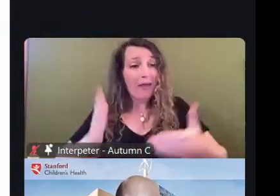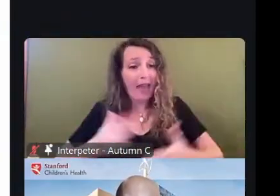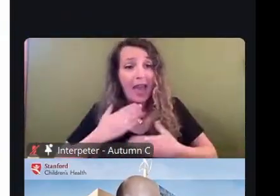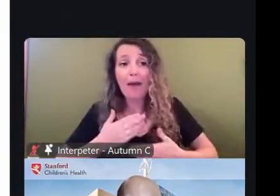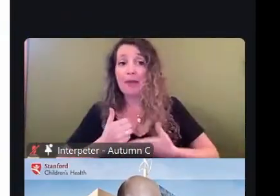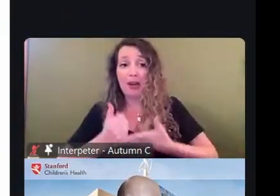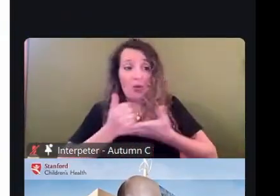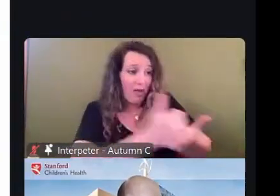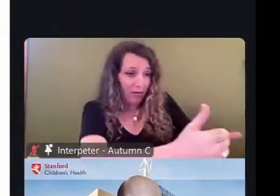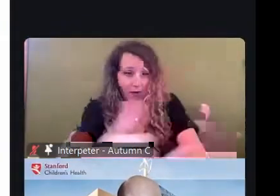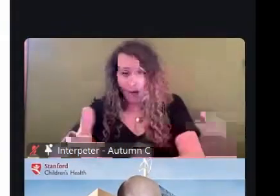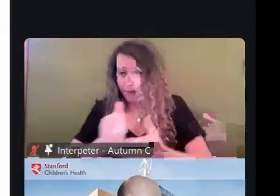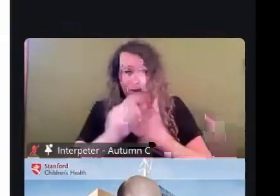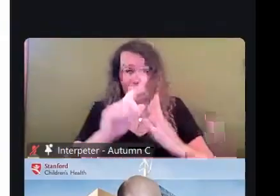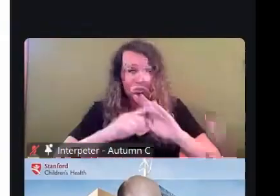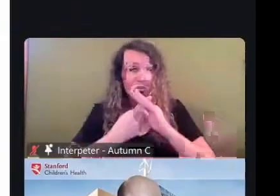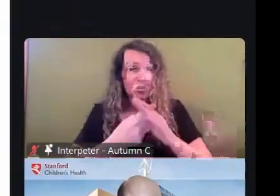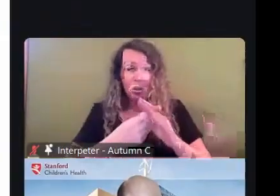their school.